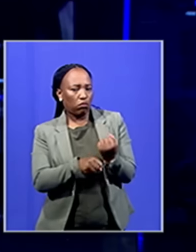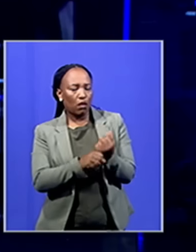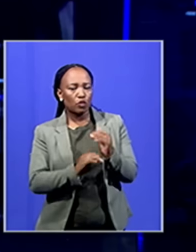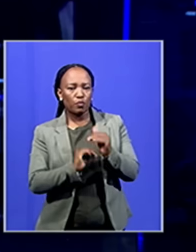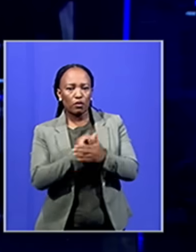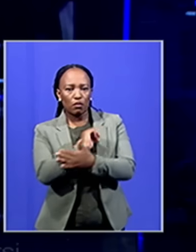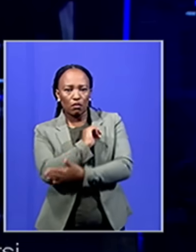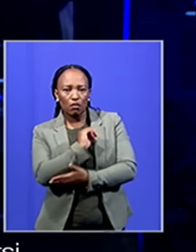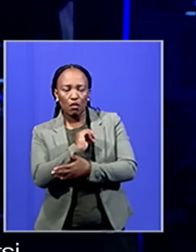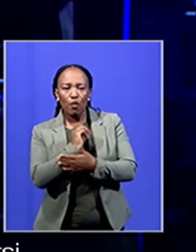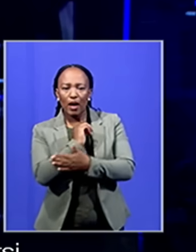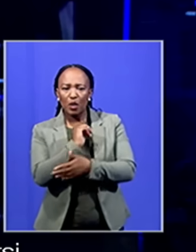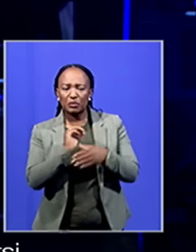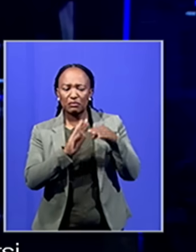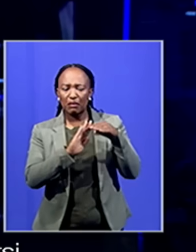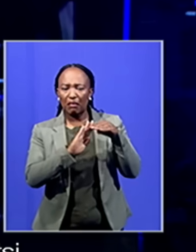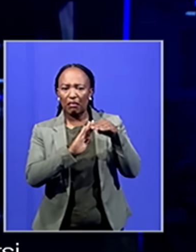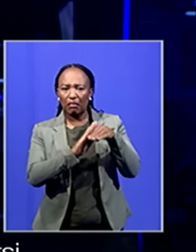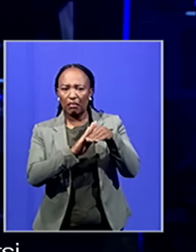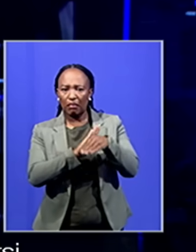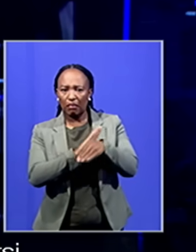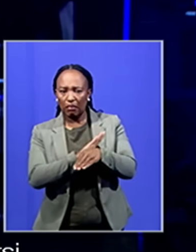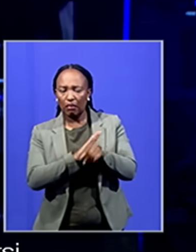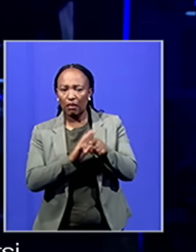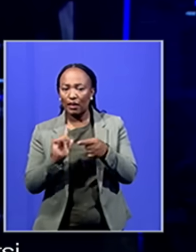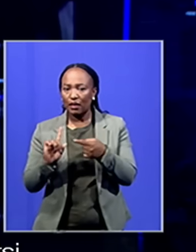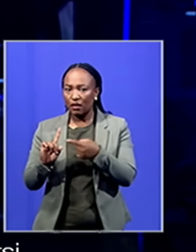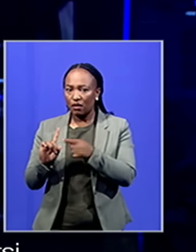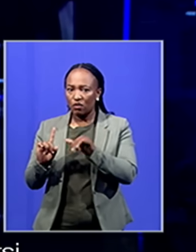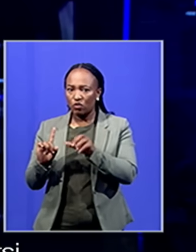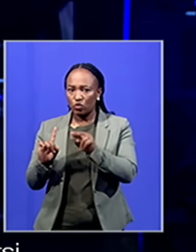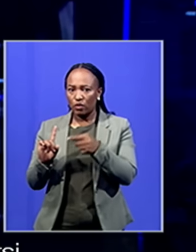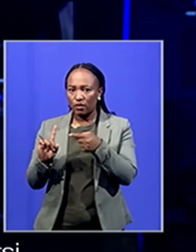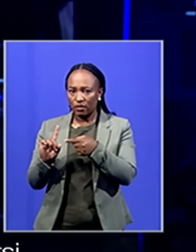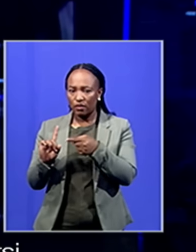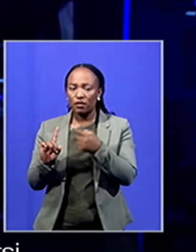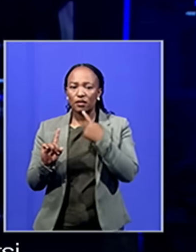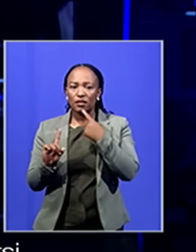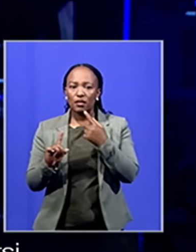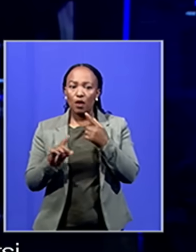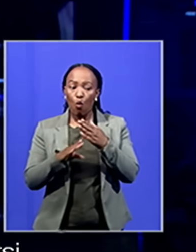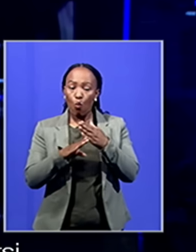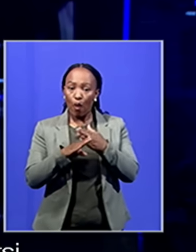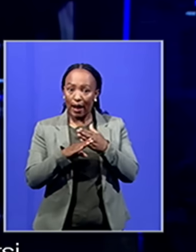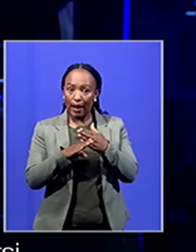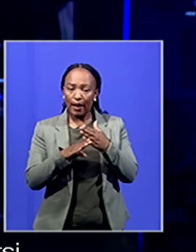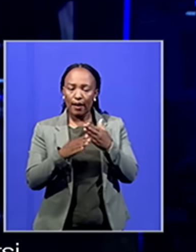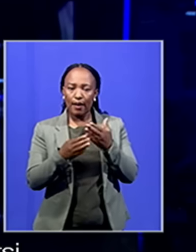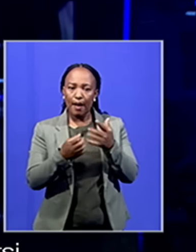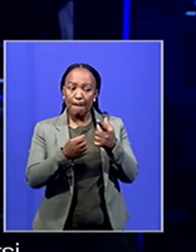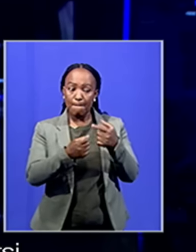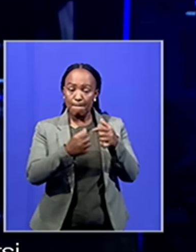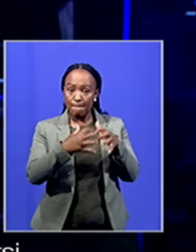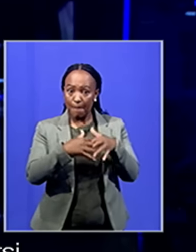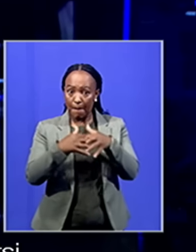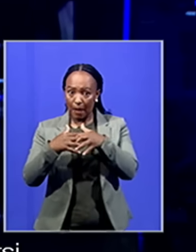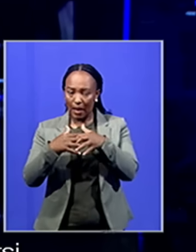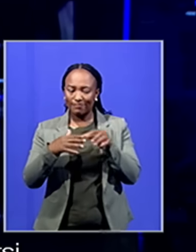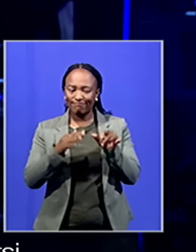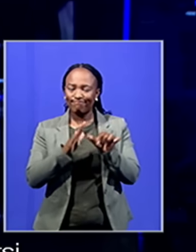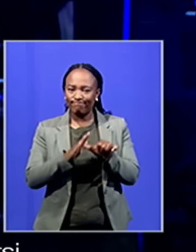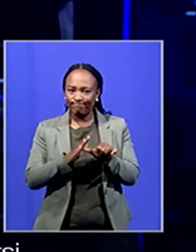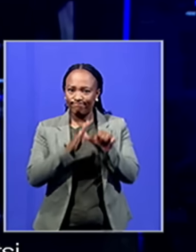ntseng e putlama hanyane. Steenhuisen o re phumantsho ya mesebetsi ke ntlhakemo ya mokga. O tswetse